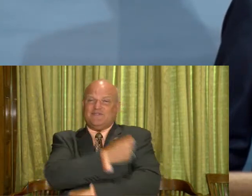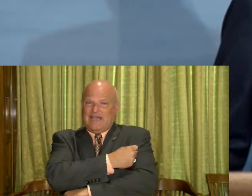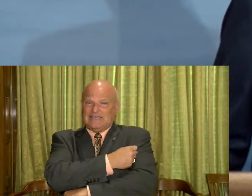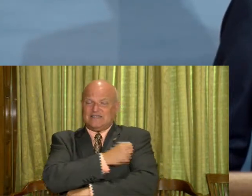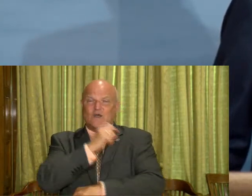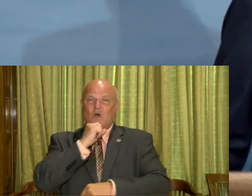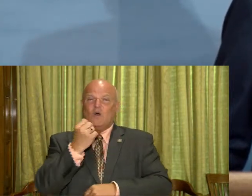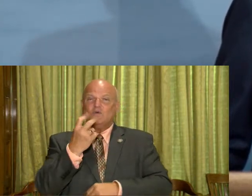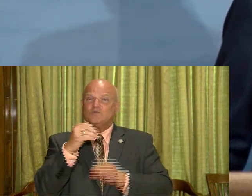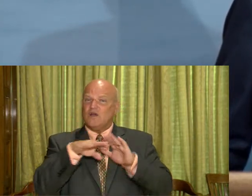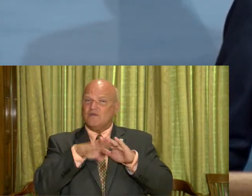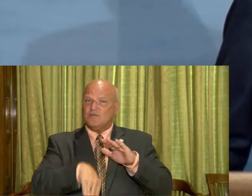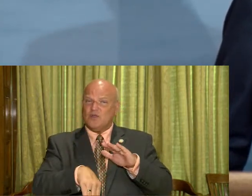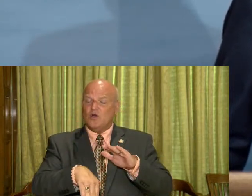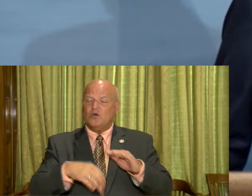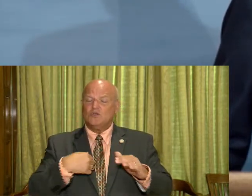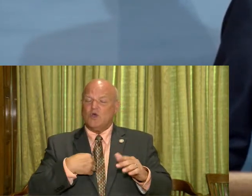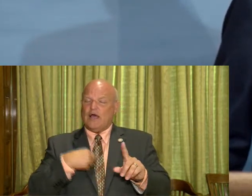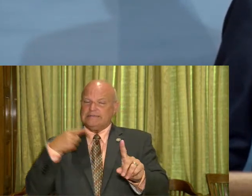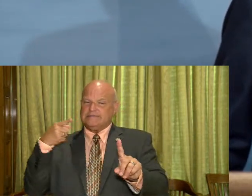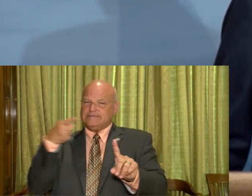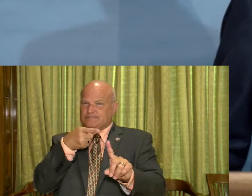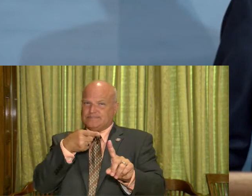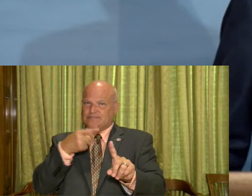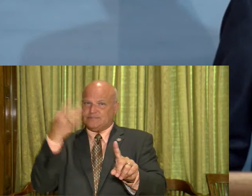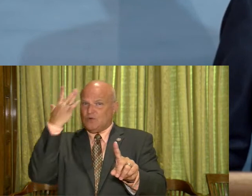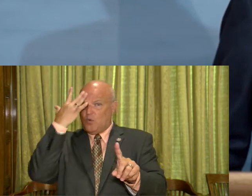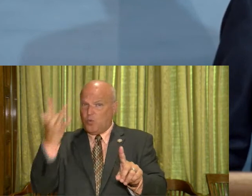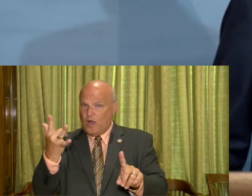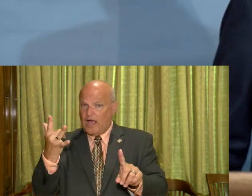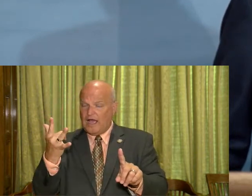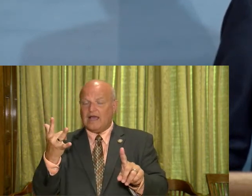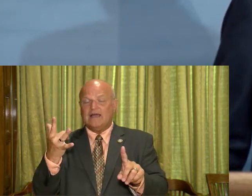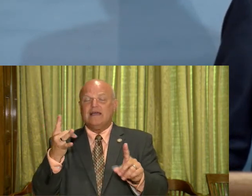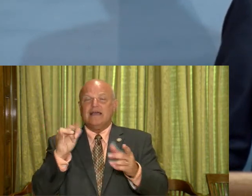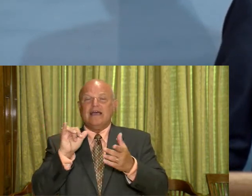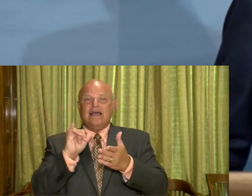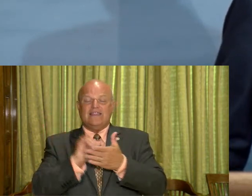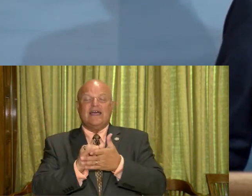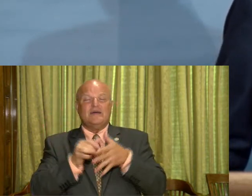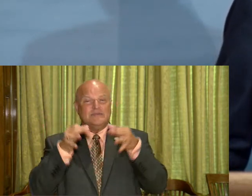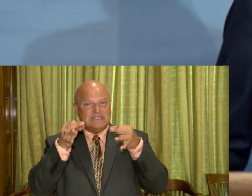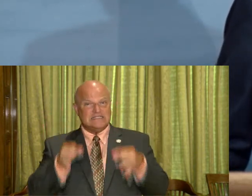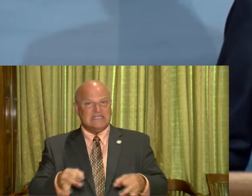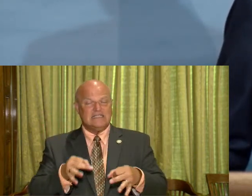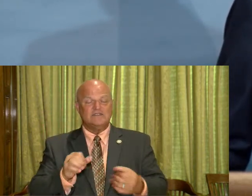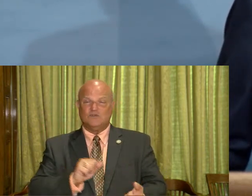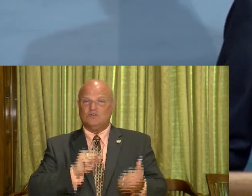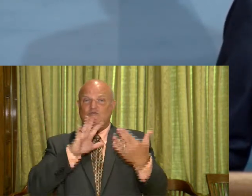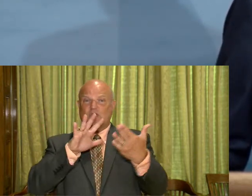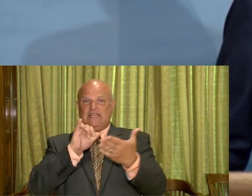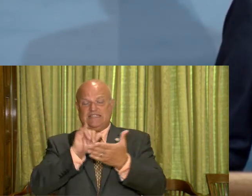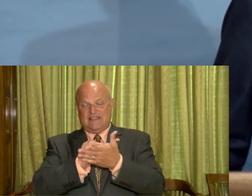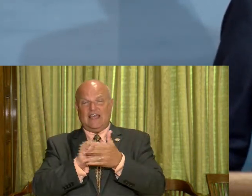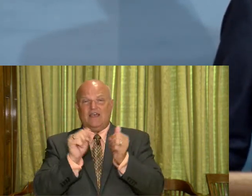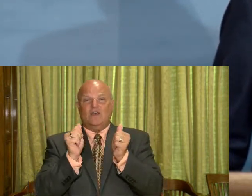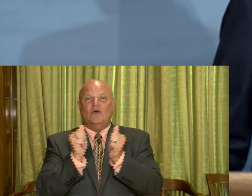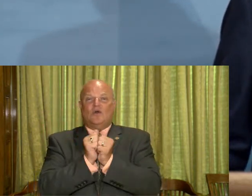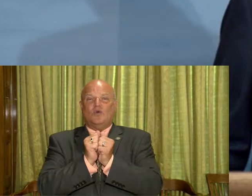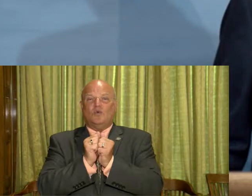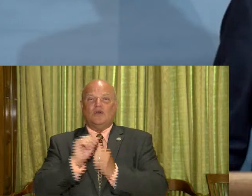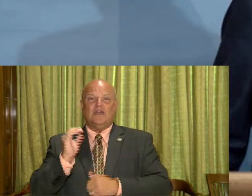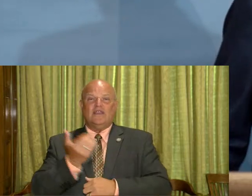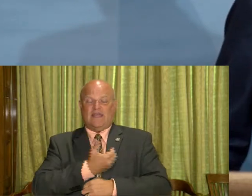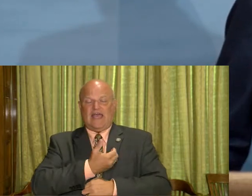vaccinated. And so I distinguish that, and that's the reason that will be singularly on the call to address that issue with